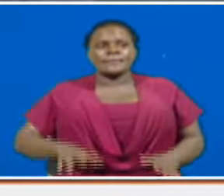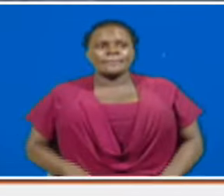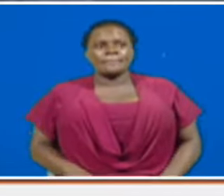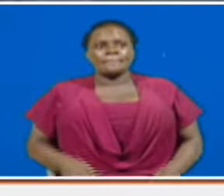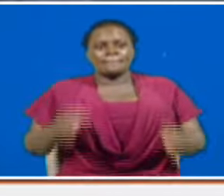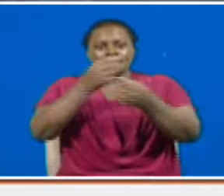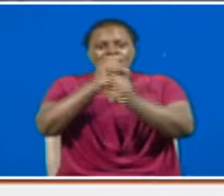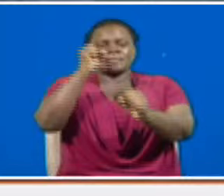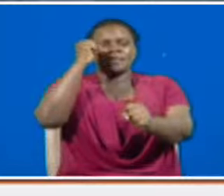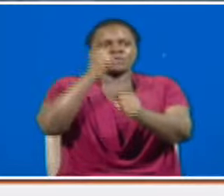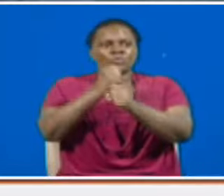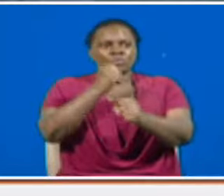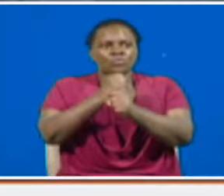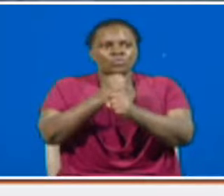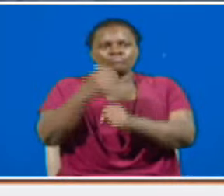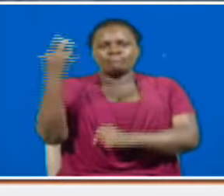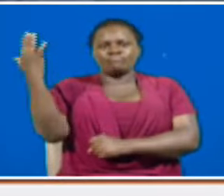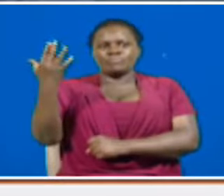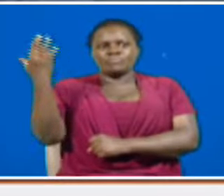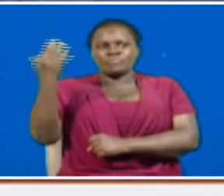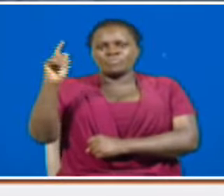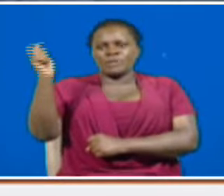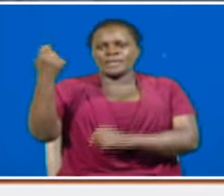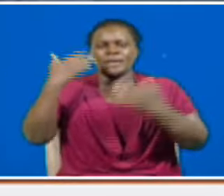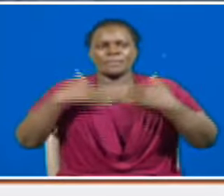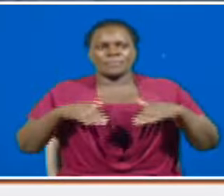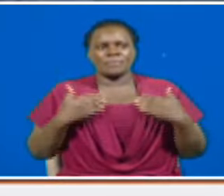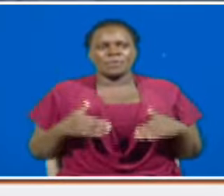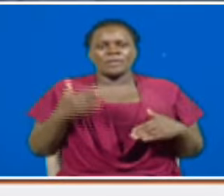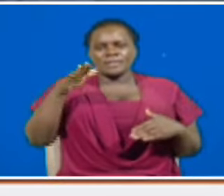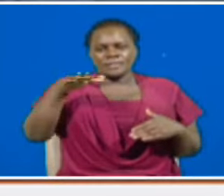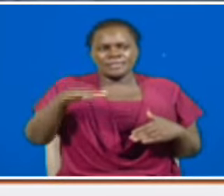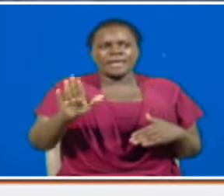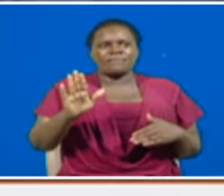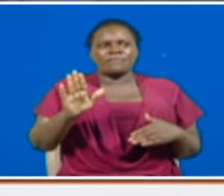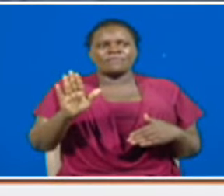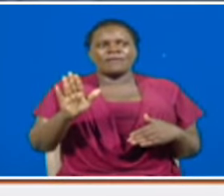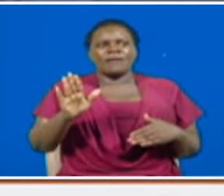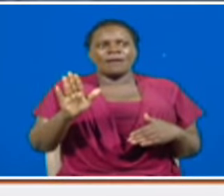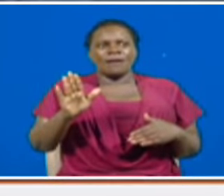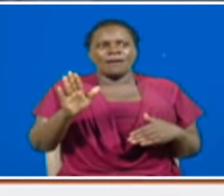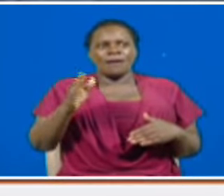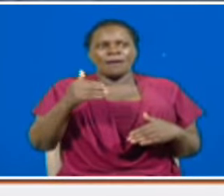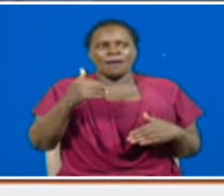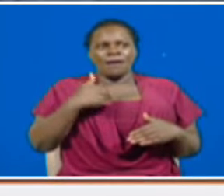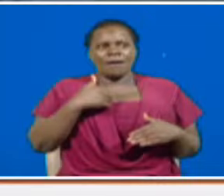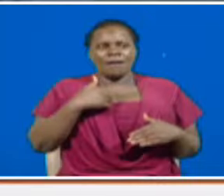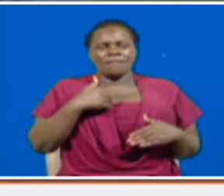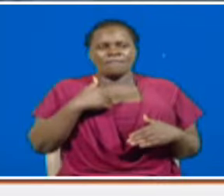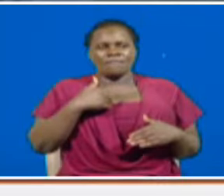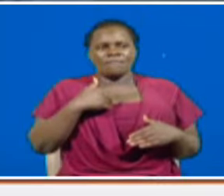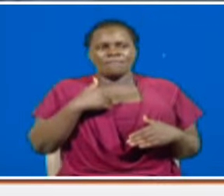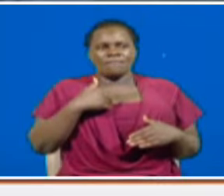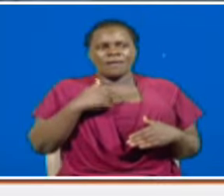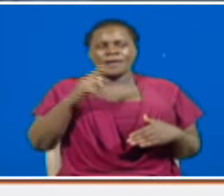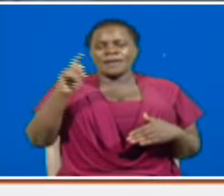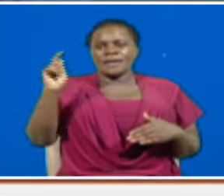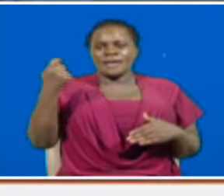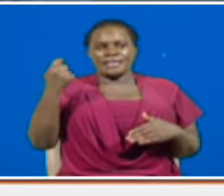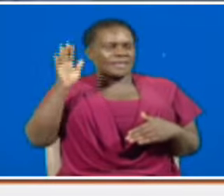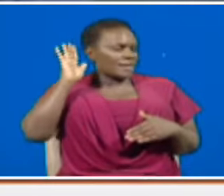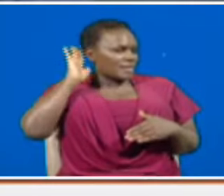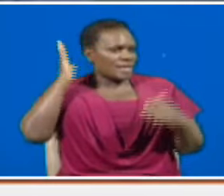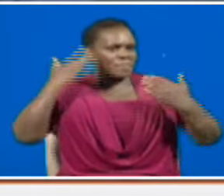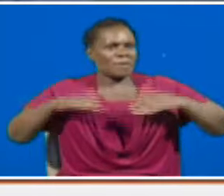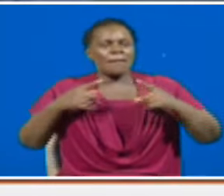the president did was addressing Kenyan, and he knows that he has a privilege of having crowd. Mm-hmm. And the Kenyan listened to